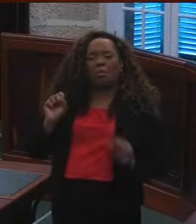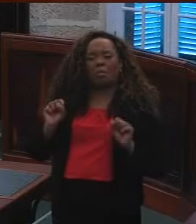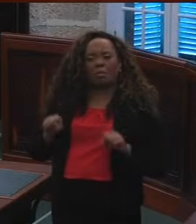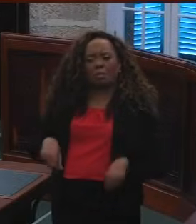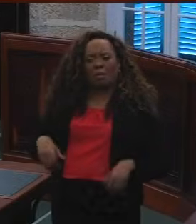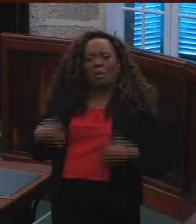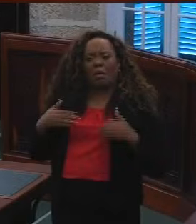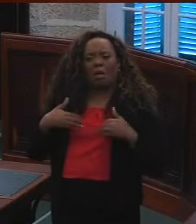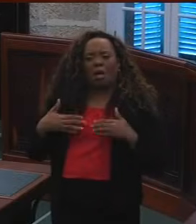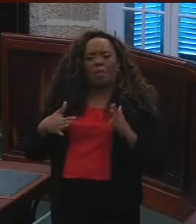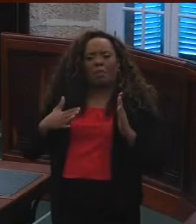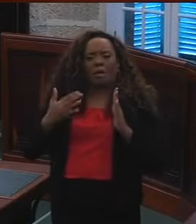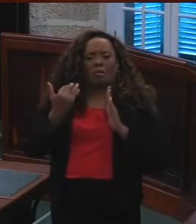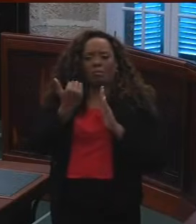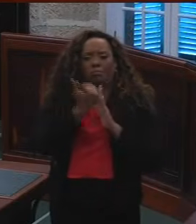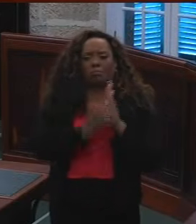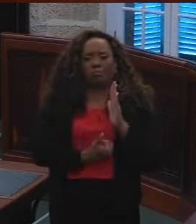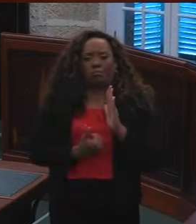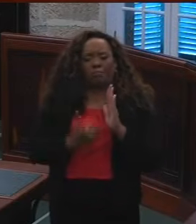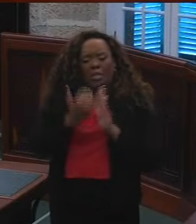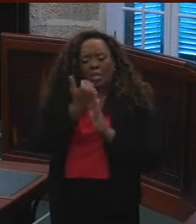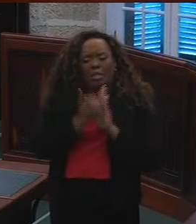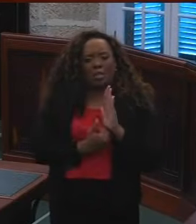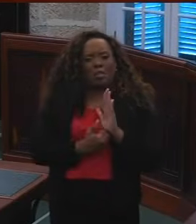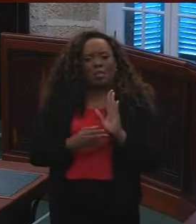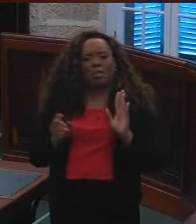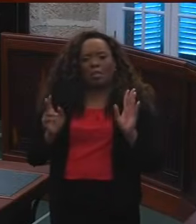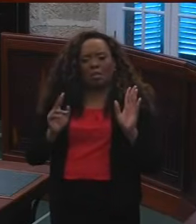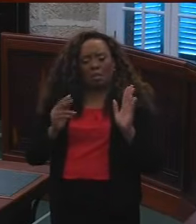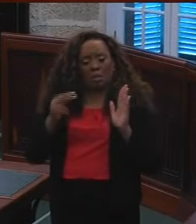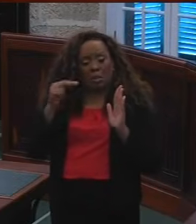have a register for persons who abuse children.